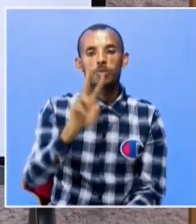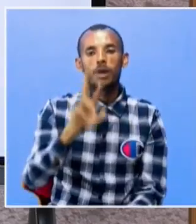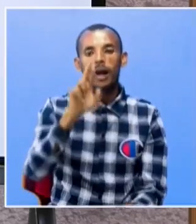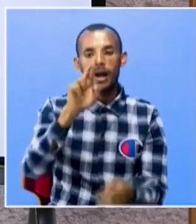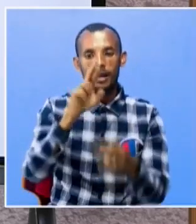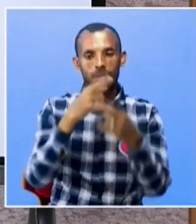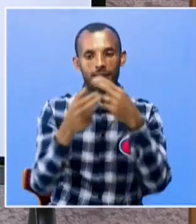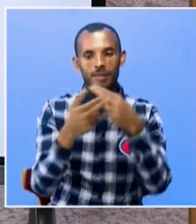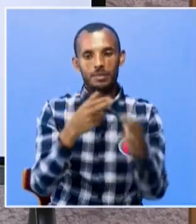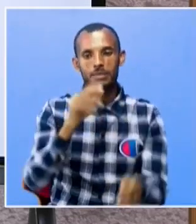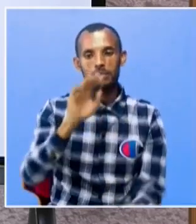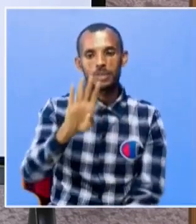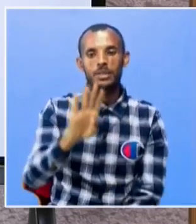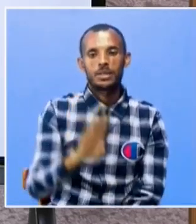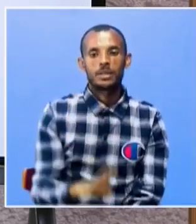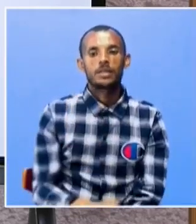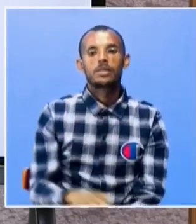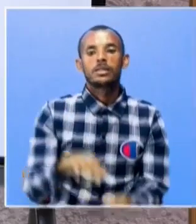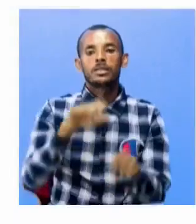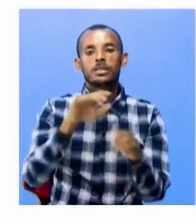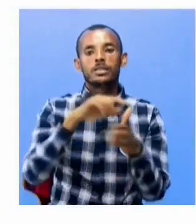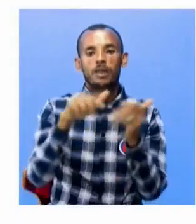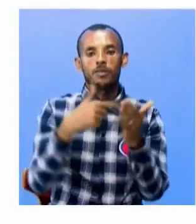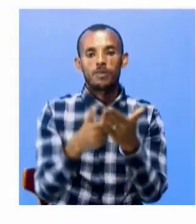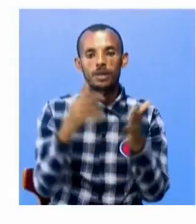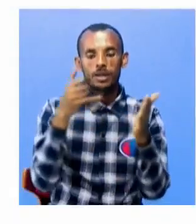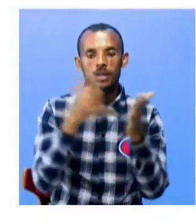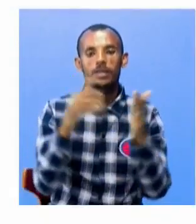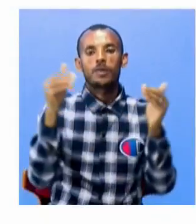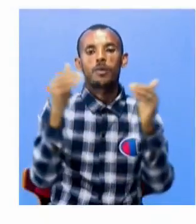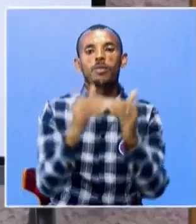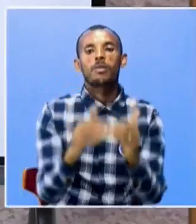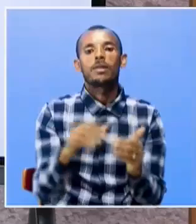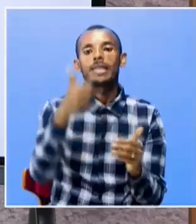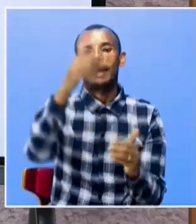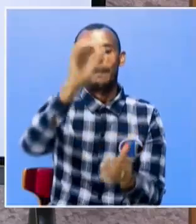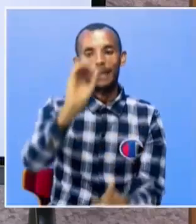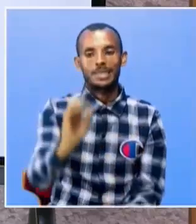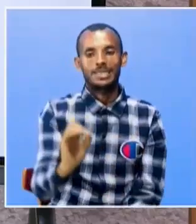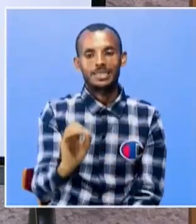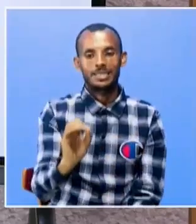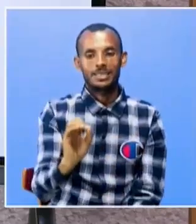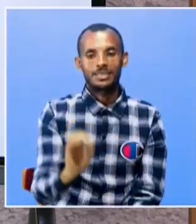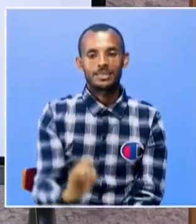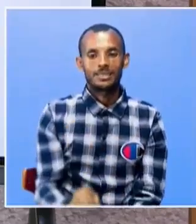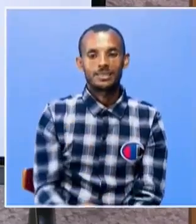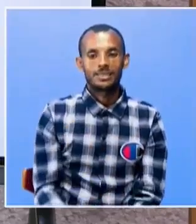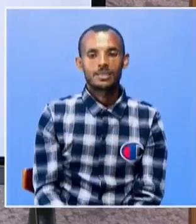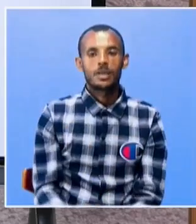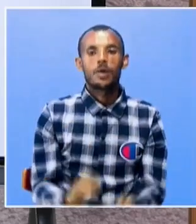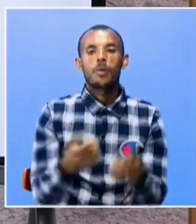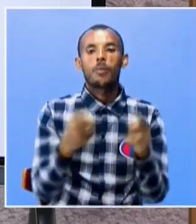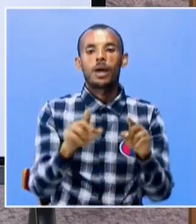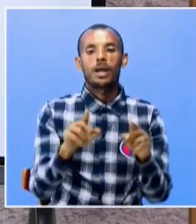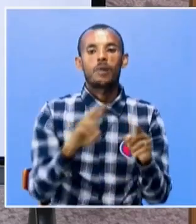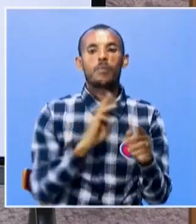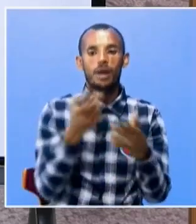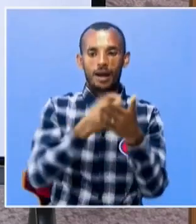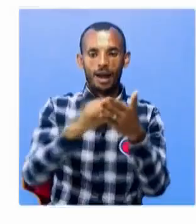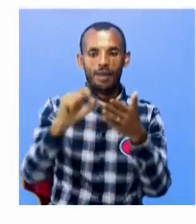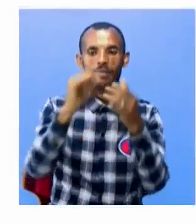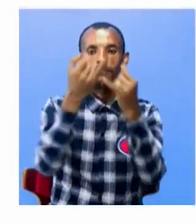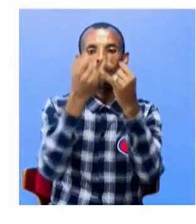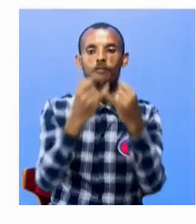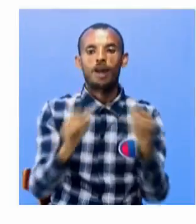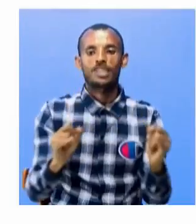base. Therefore, this is equal to 10%. When we write this in fraction form,